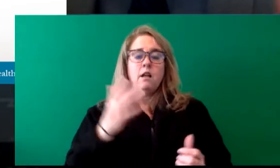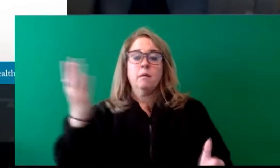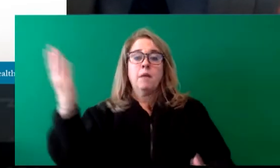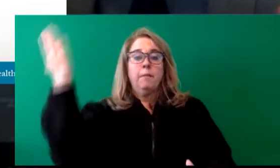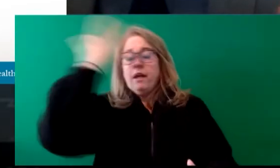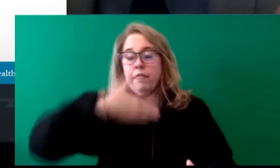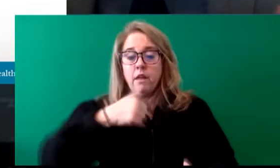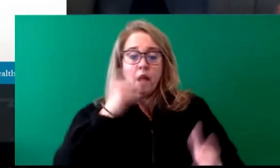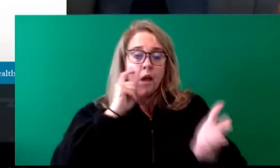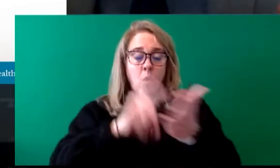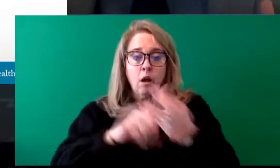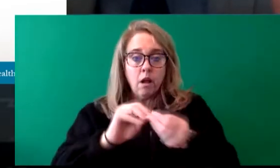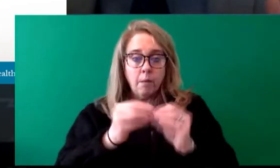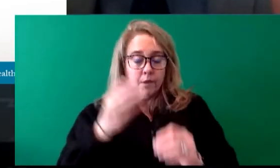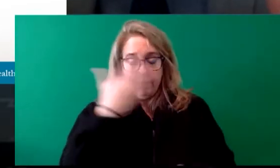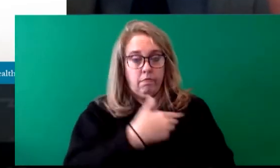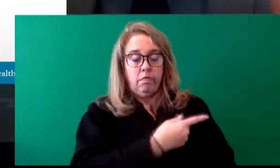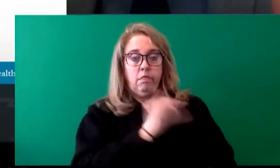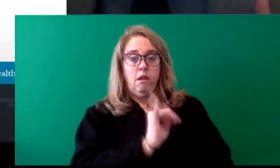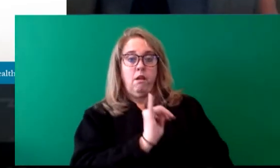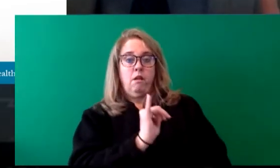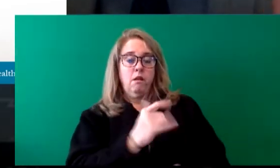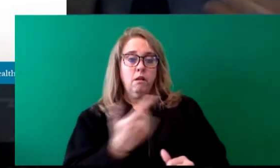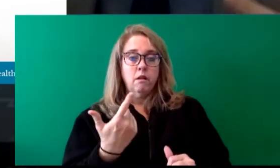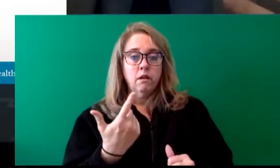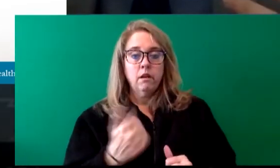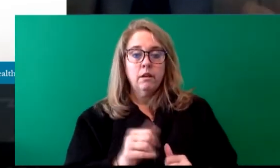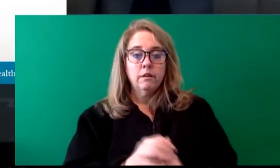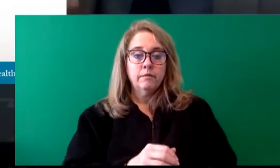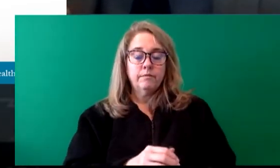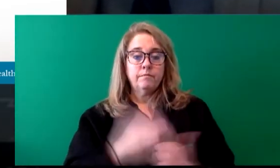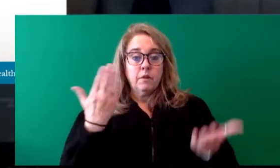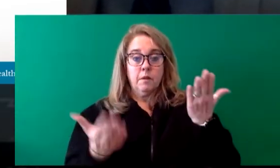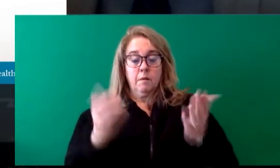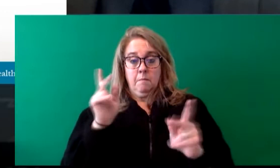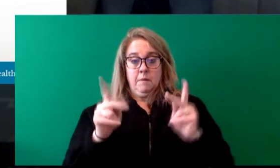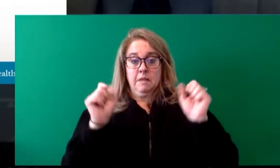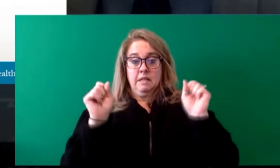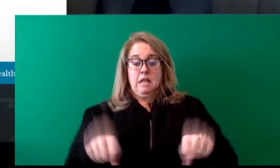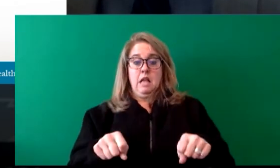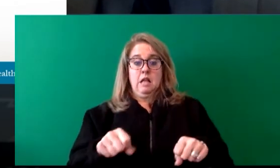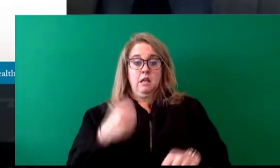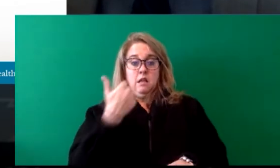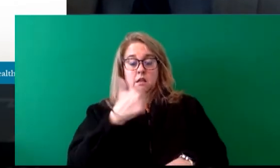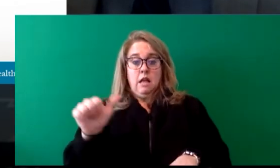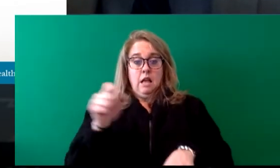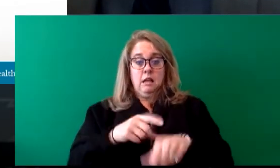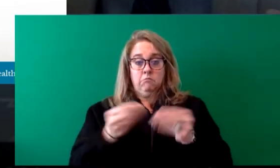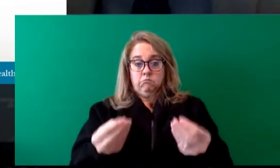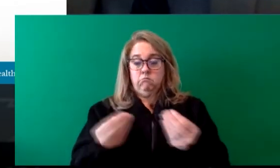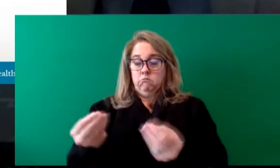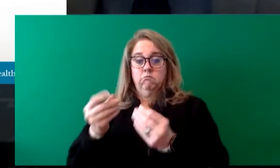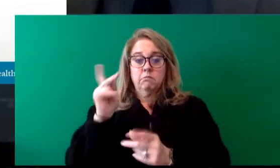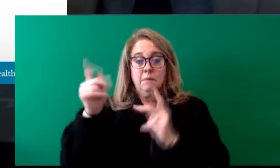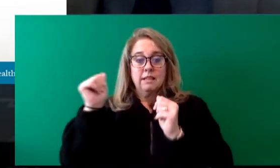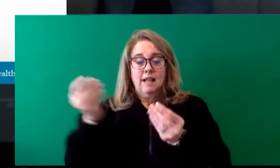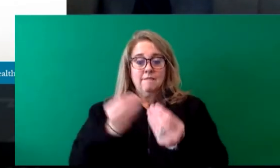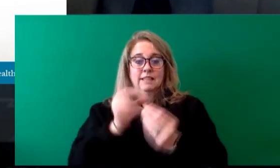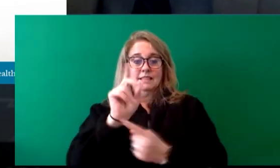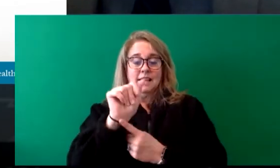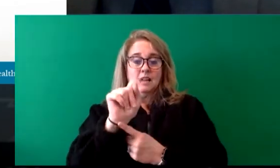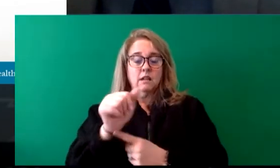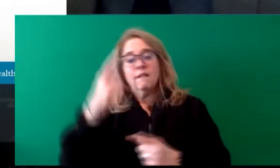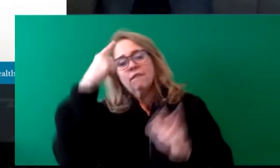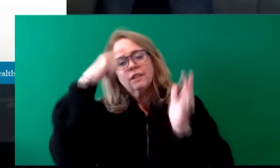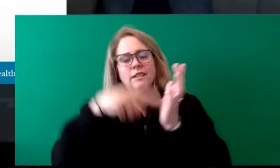whatever date range they want, and the numbers will then adjust to that. So if someone selects January 1st, 2022, the